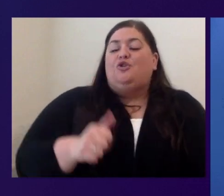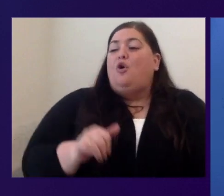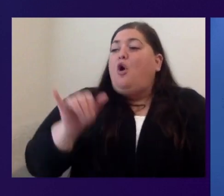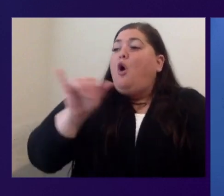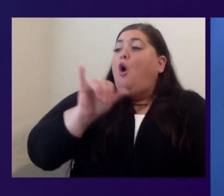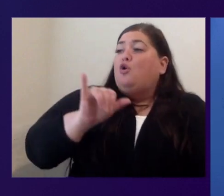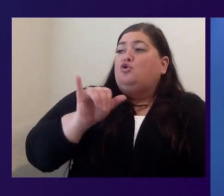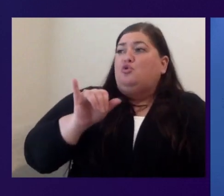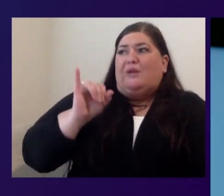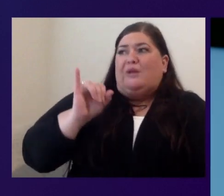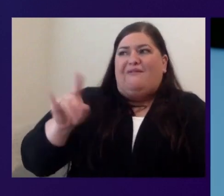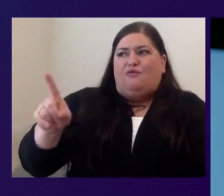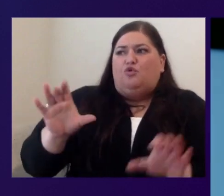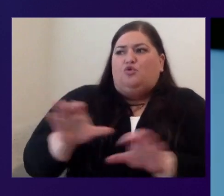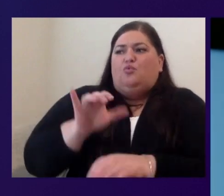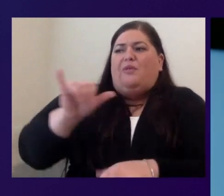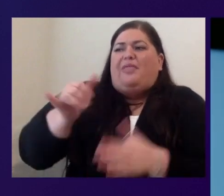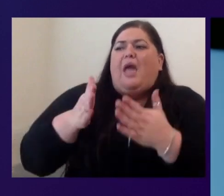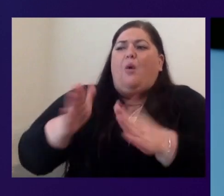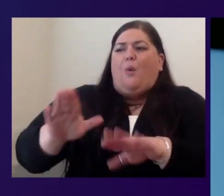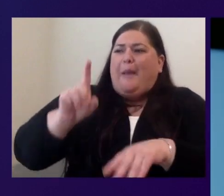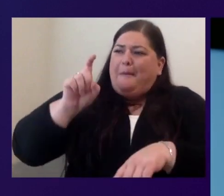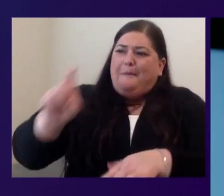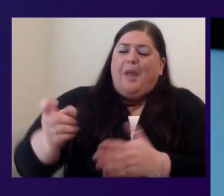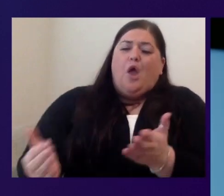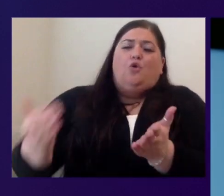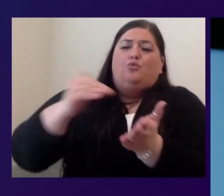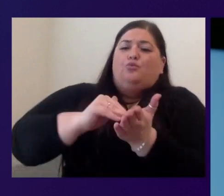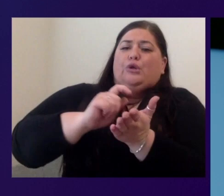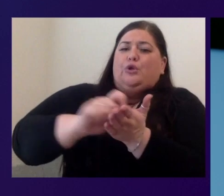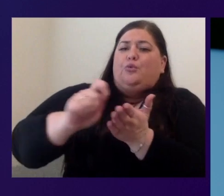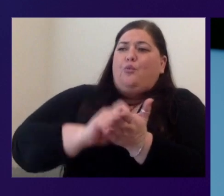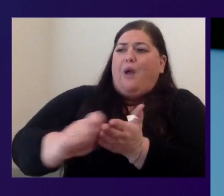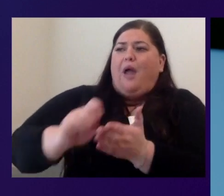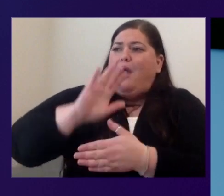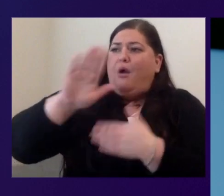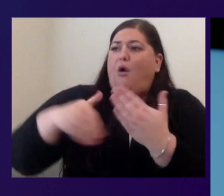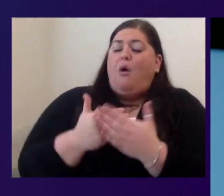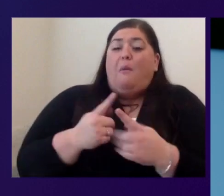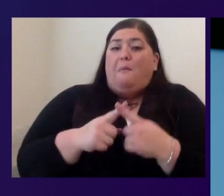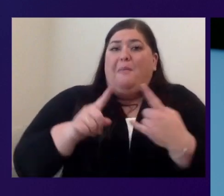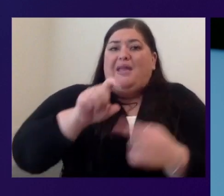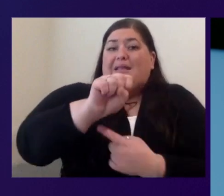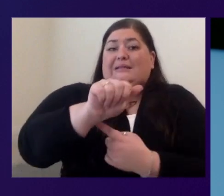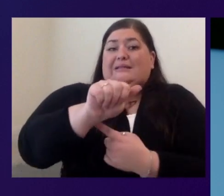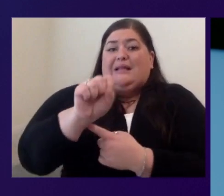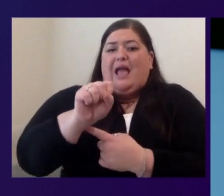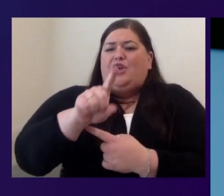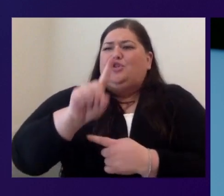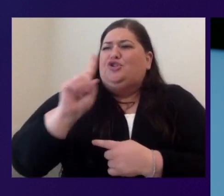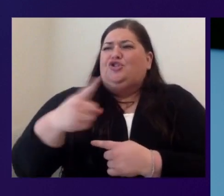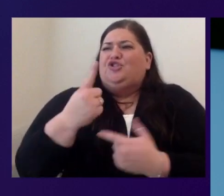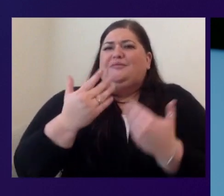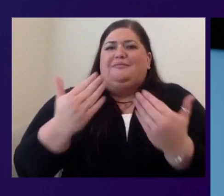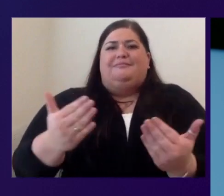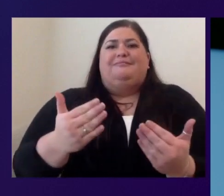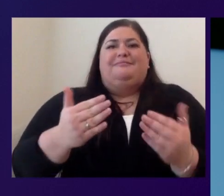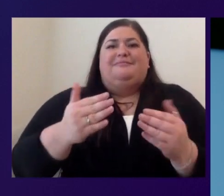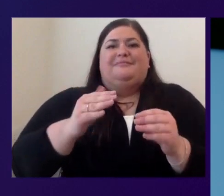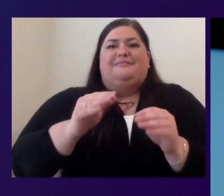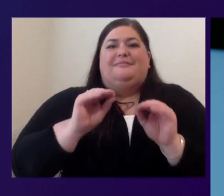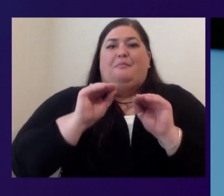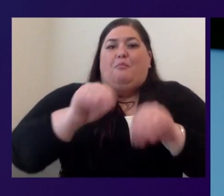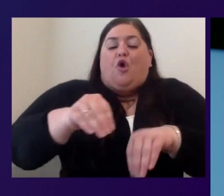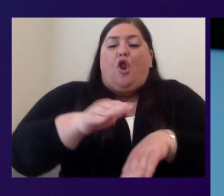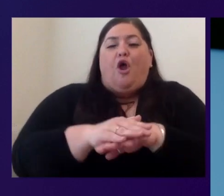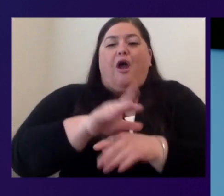rewrite that entire application, yeah. right? So with something like AppStream, it's simply a matter of installing it like you would on any device, and then providing that over the internet